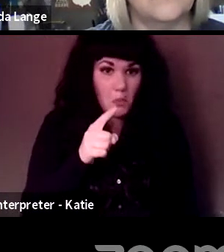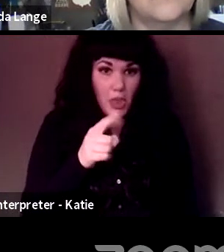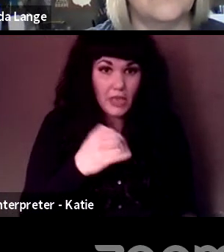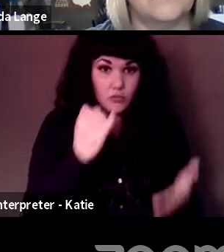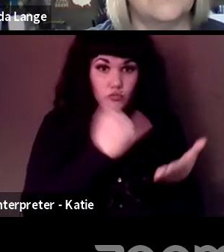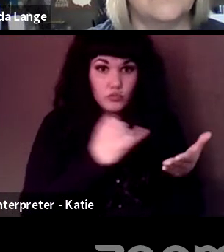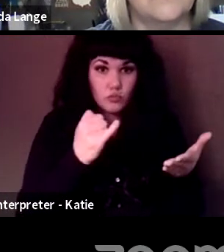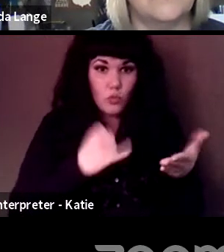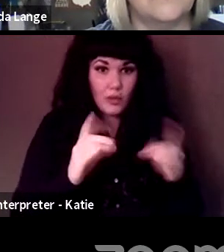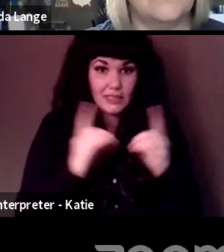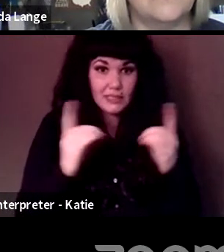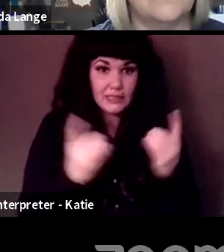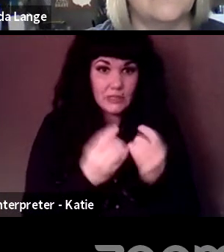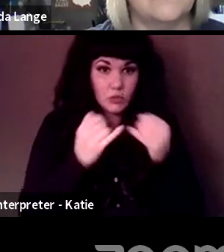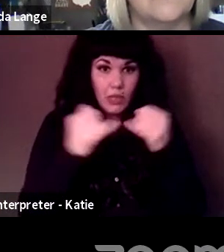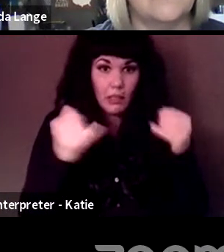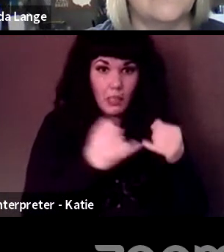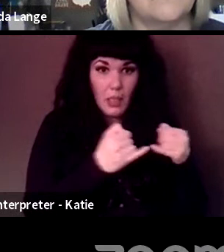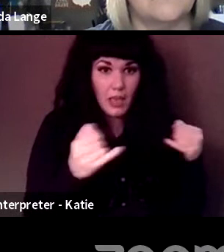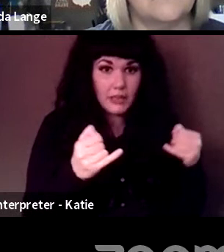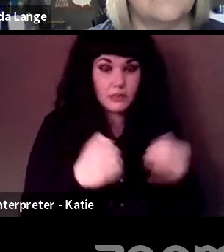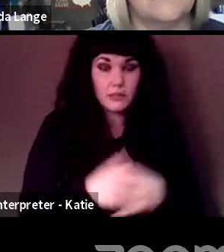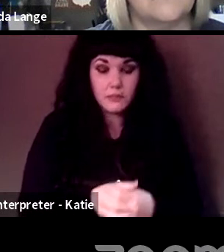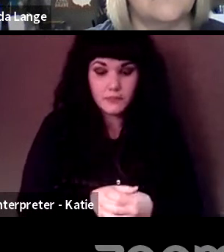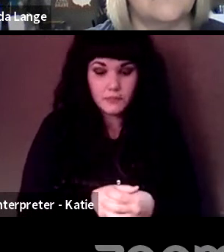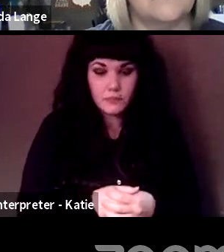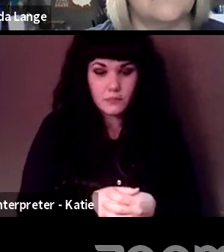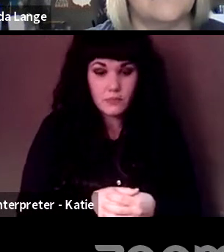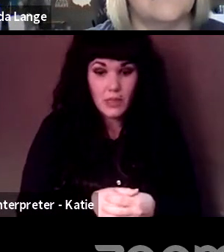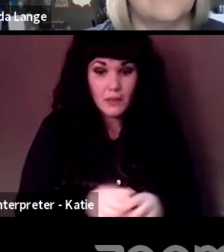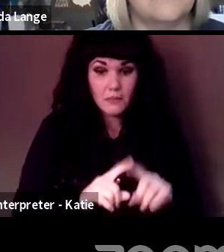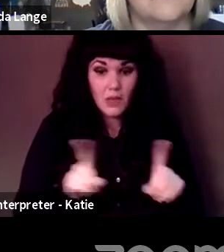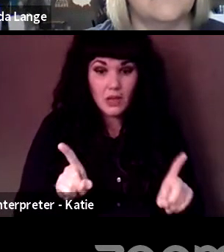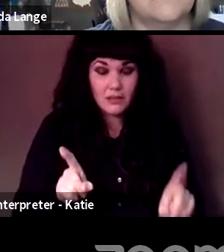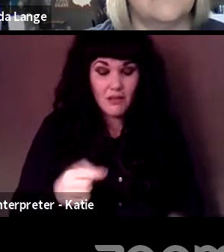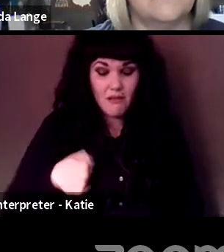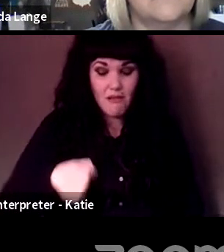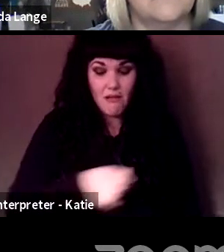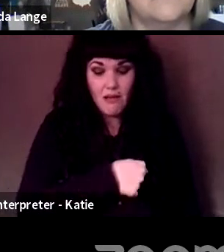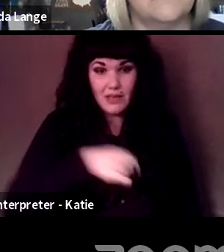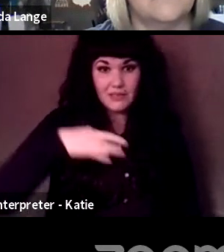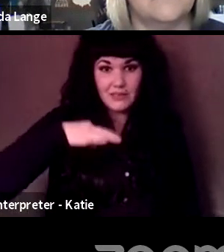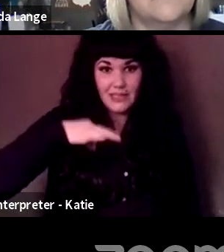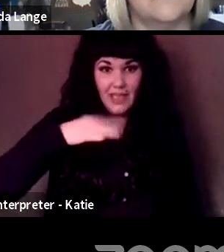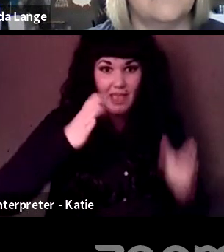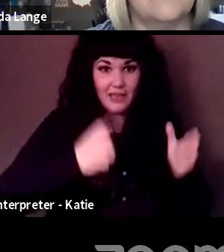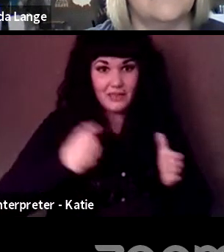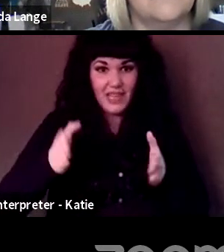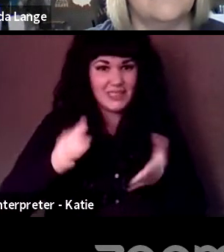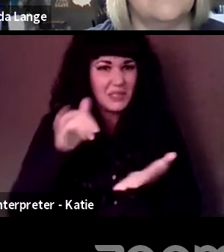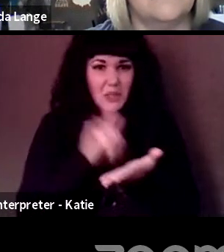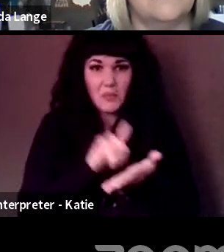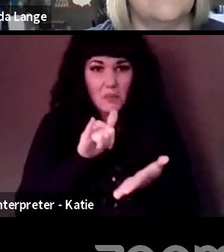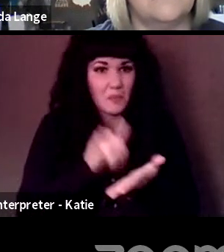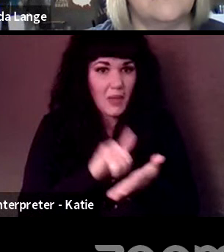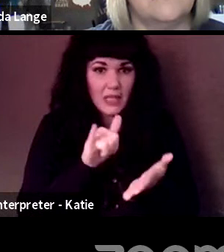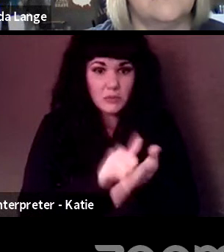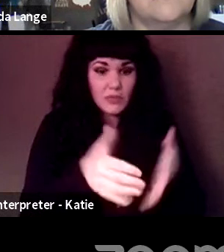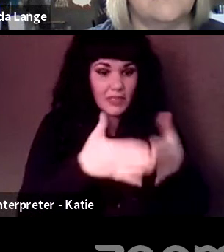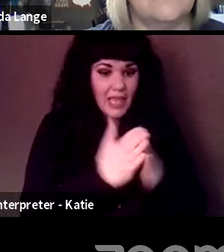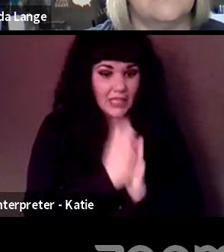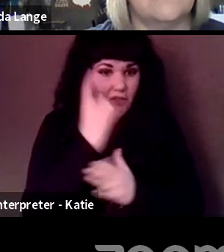lines. There's no possible way for us as candidates to even get petitions signed because we don't know the